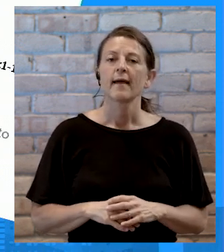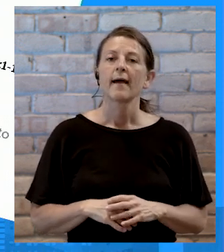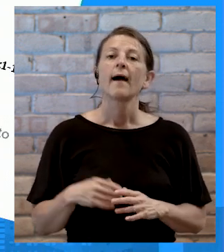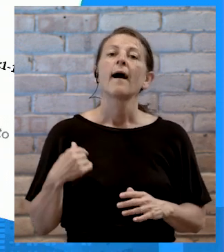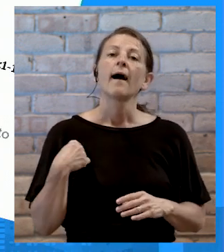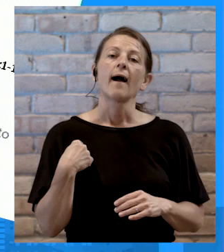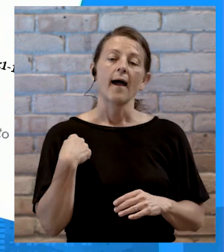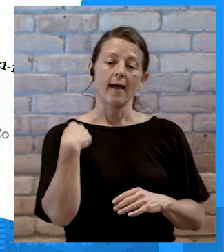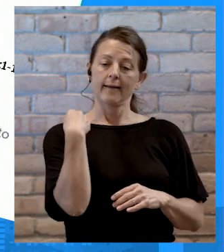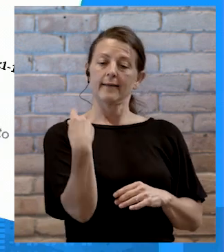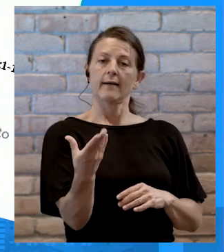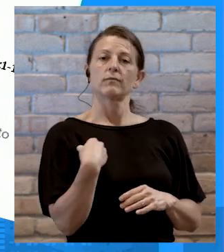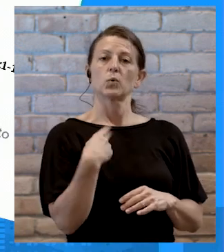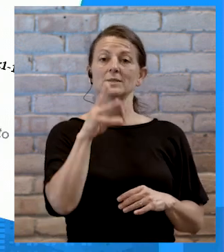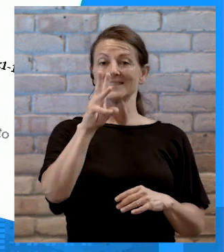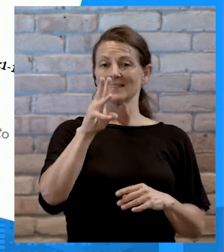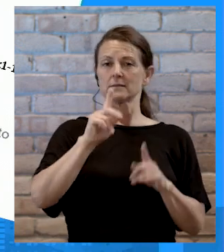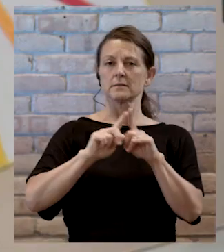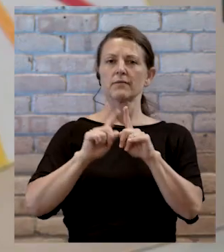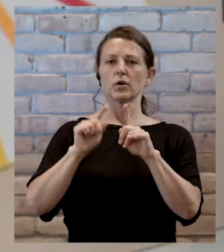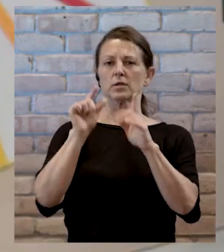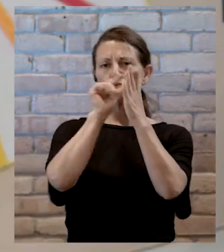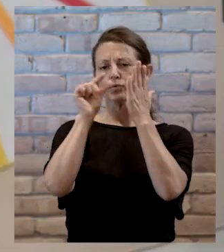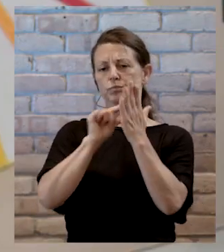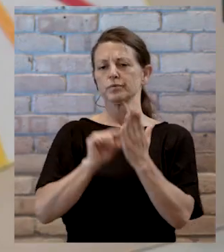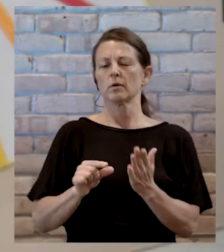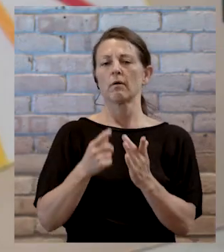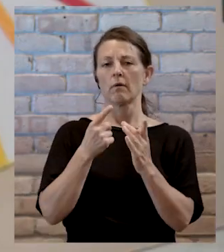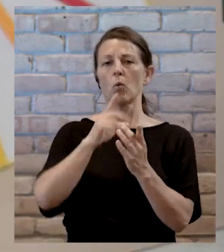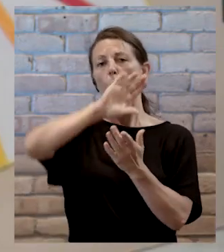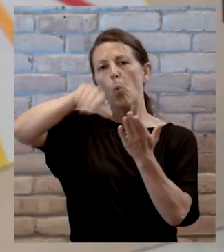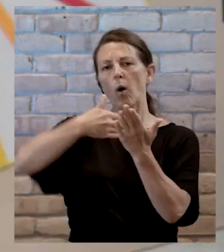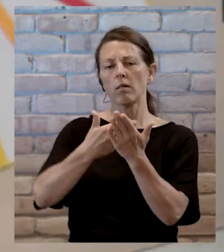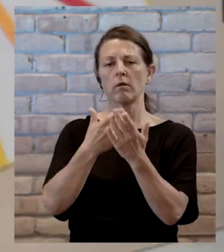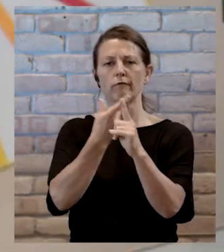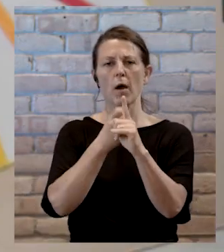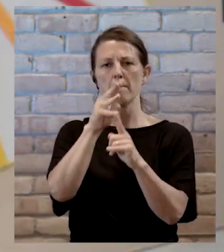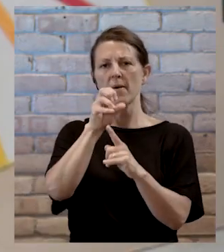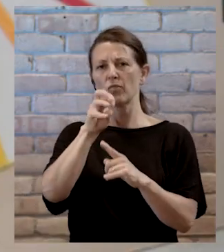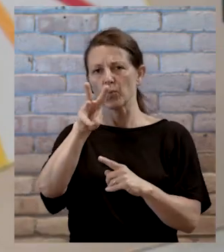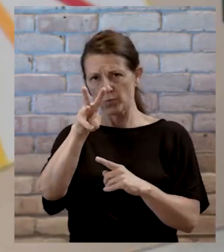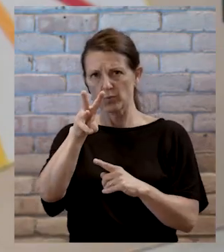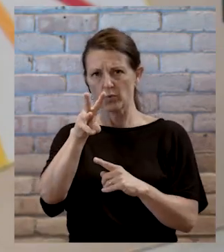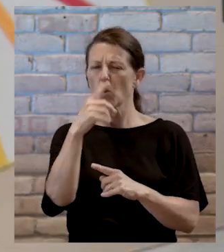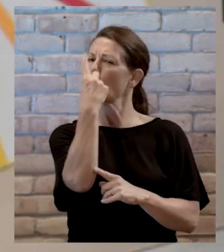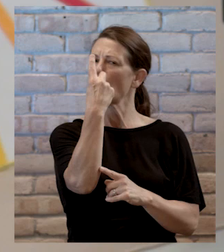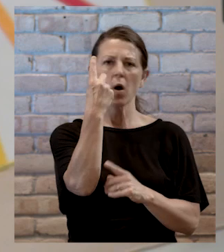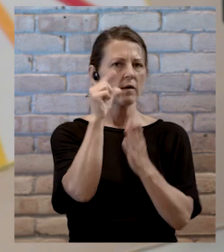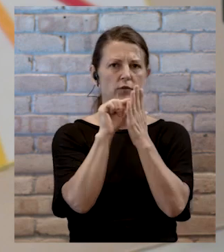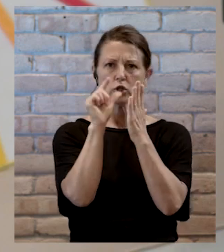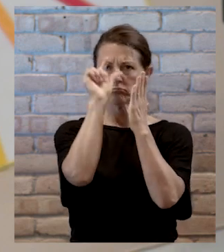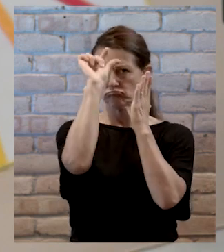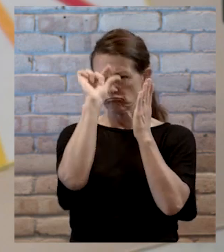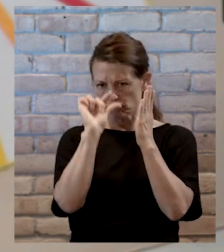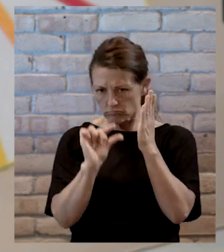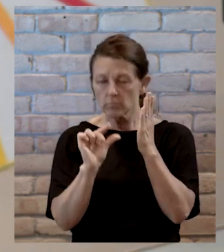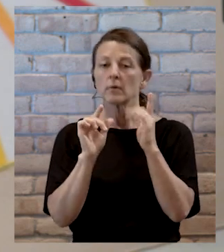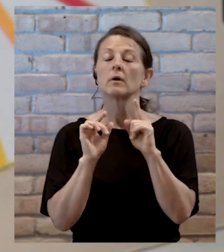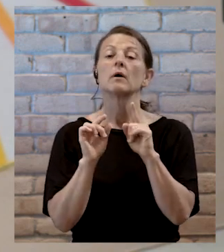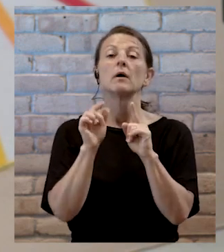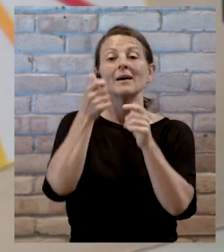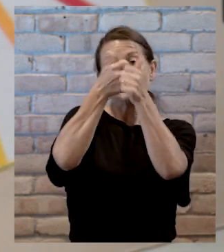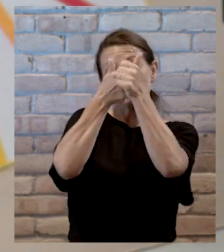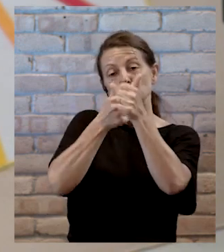6 different scripture verses, all from the book of Matthew, all just one single verse. And each of